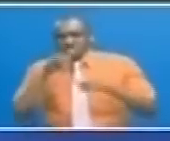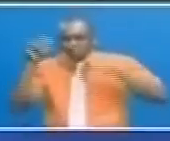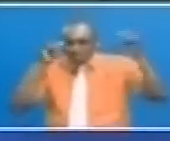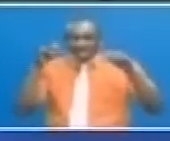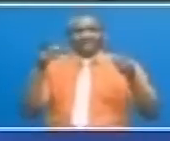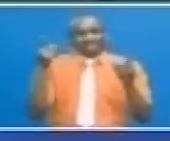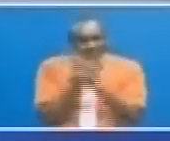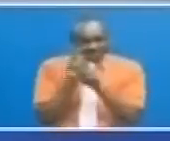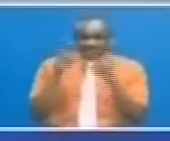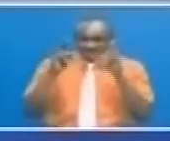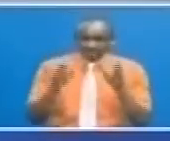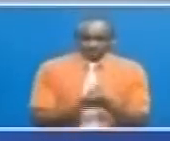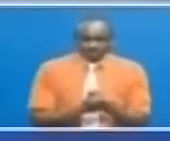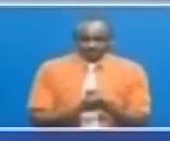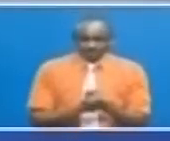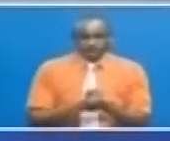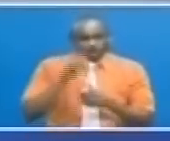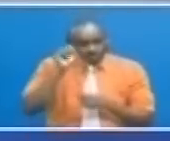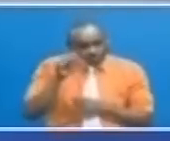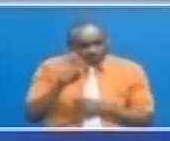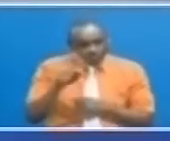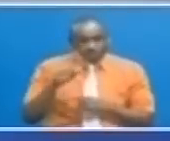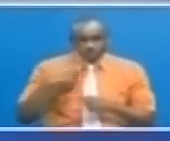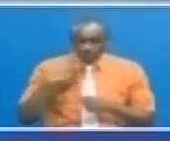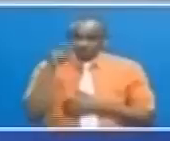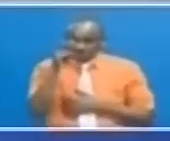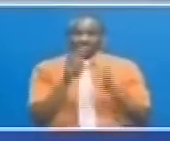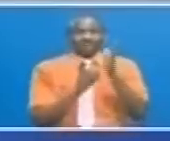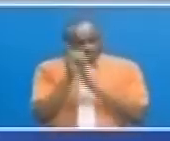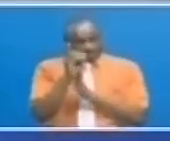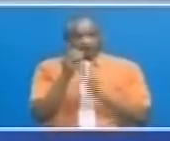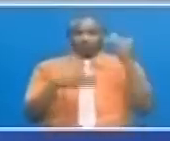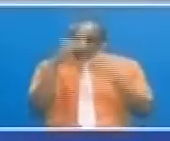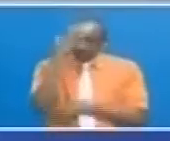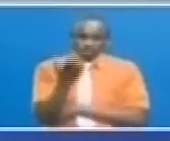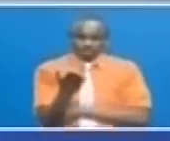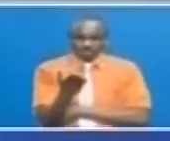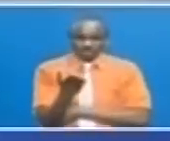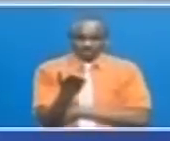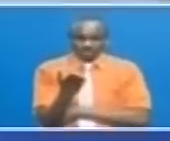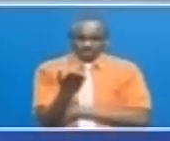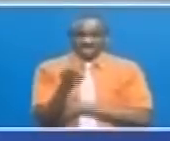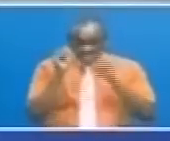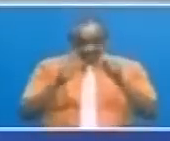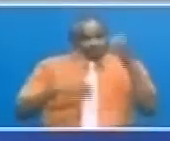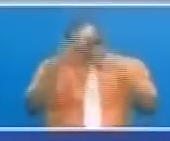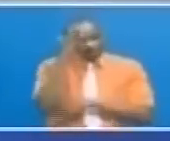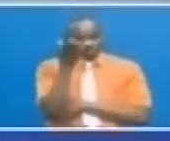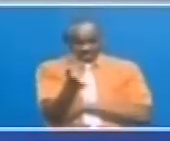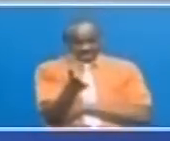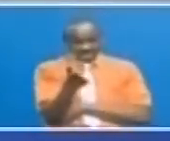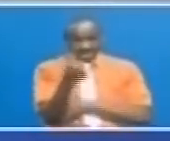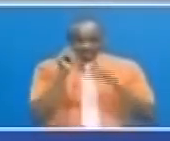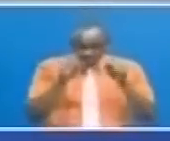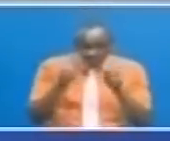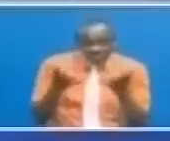former internationals. What our goal is to see them develop into professionals. And if they become professionals,